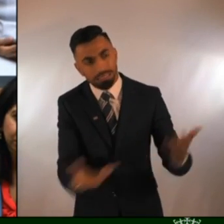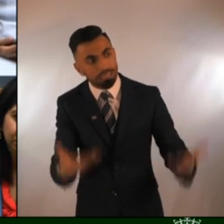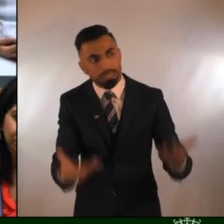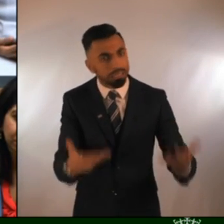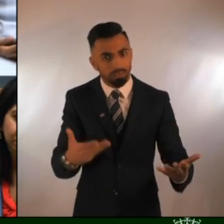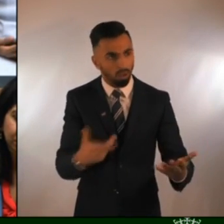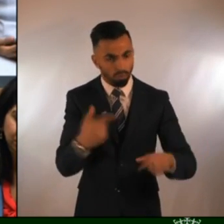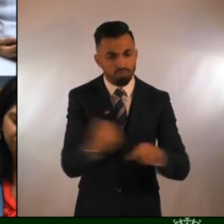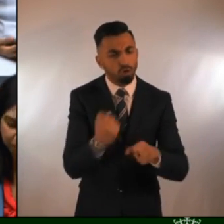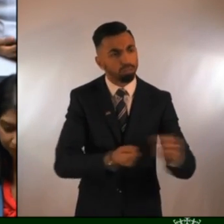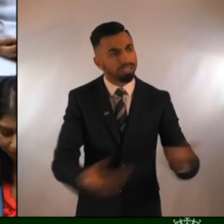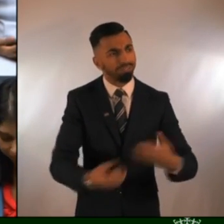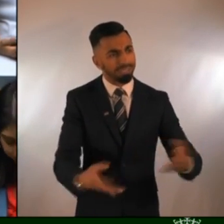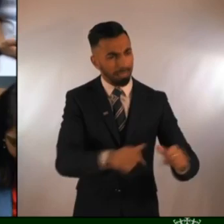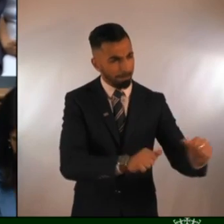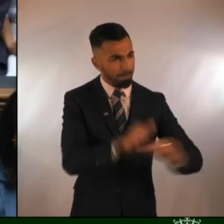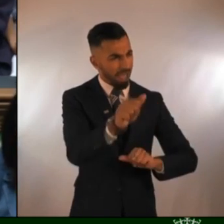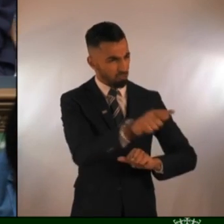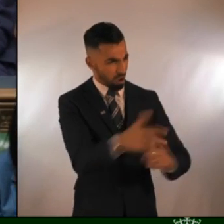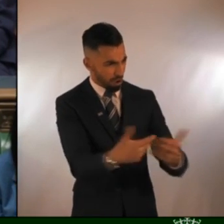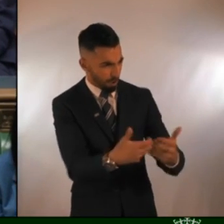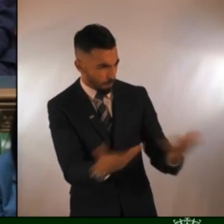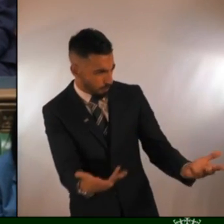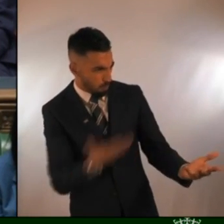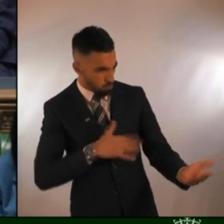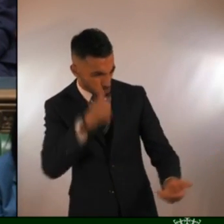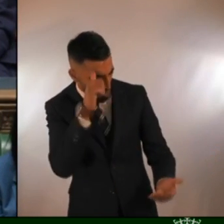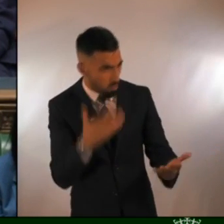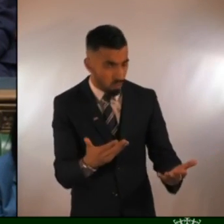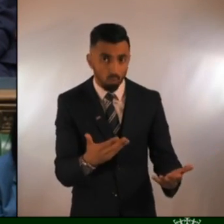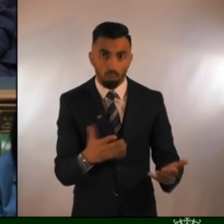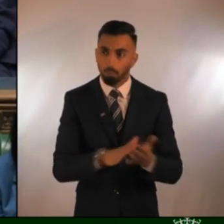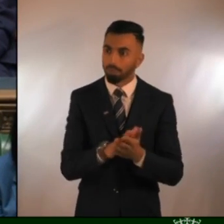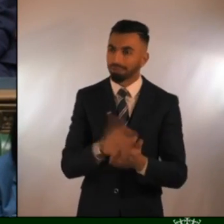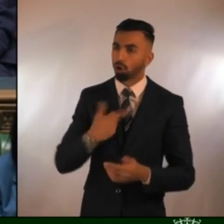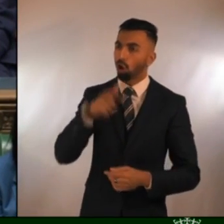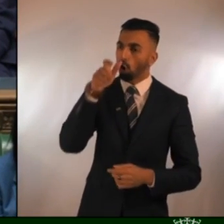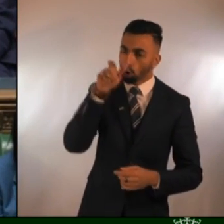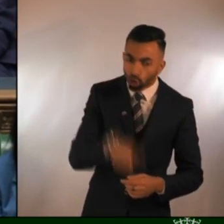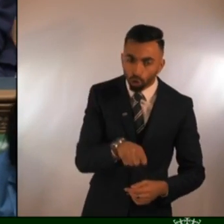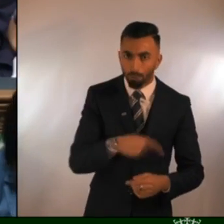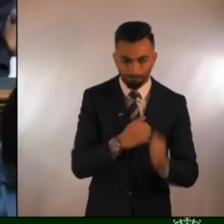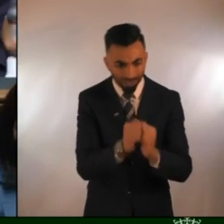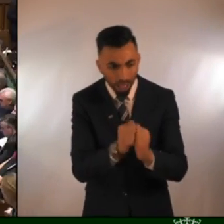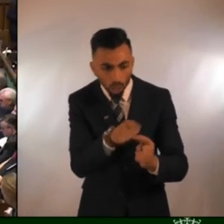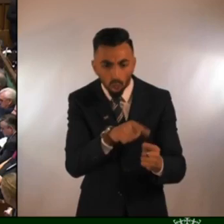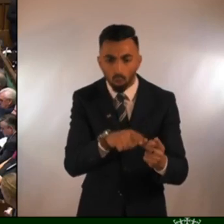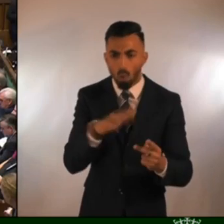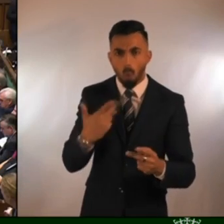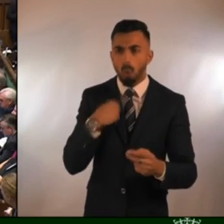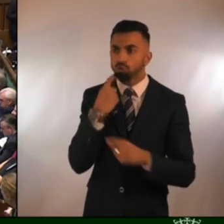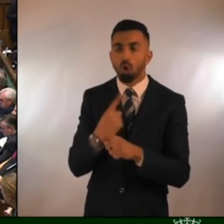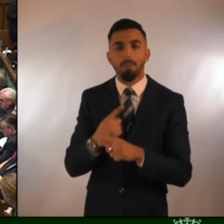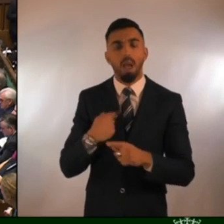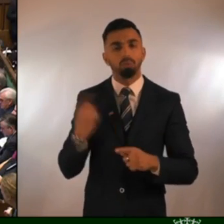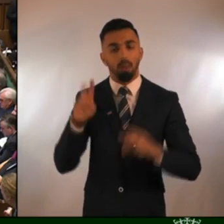measure productivity-enhancing investment in the economy, such as human capital or measuring value on the public balance sheet. So